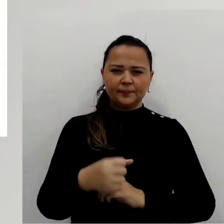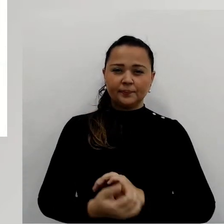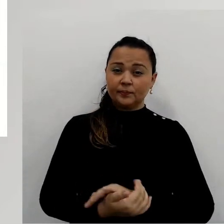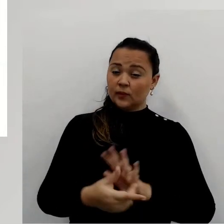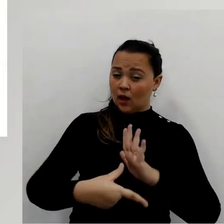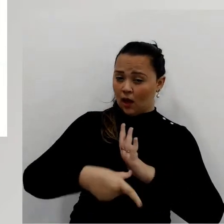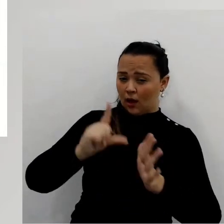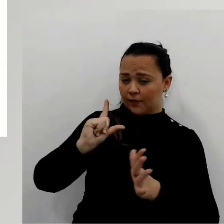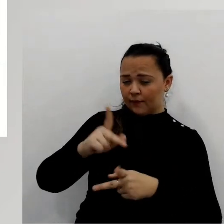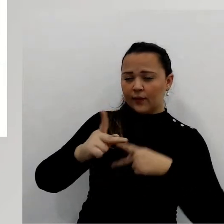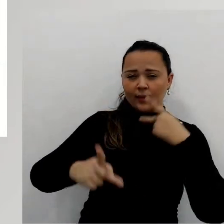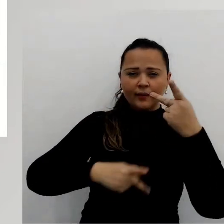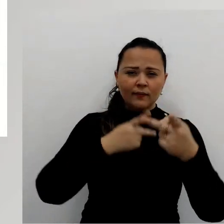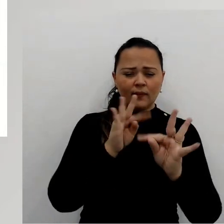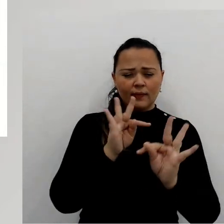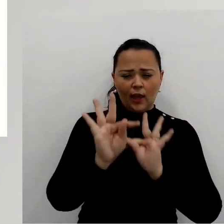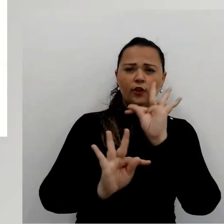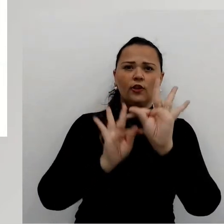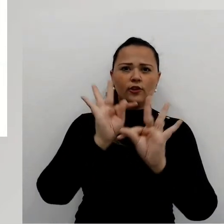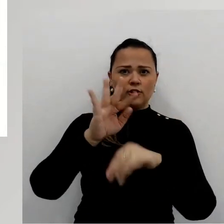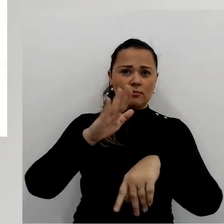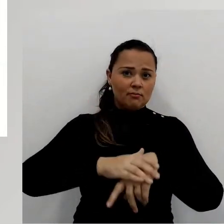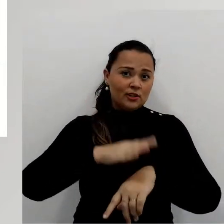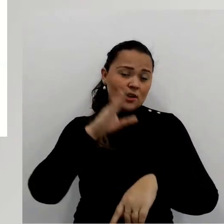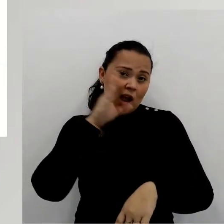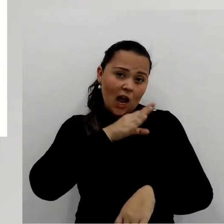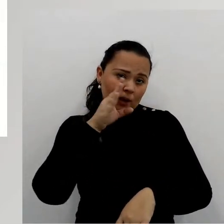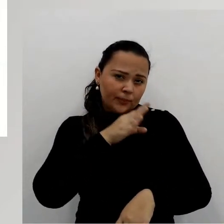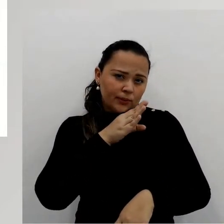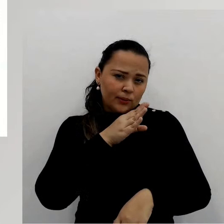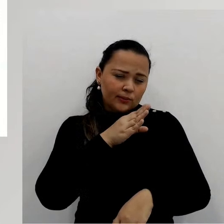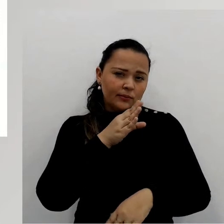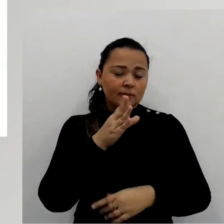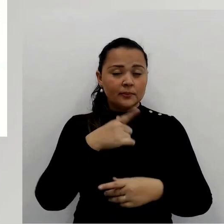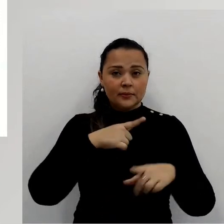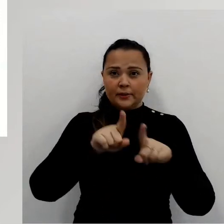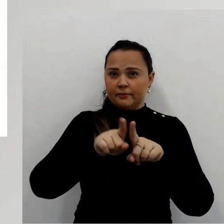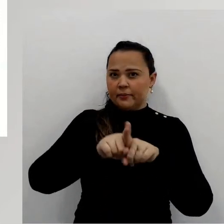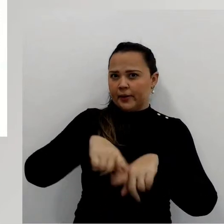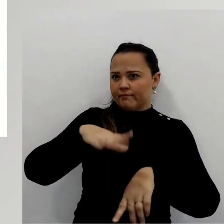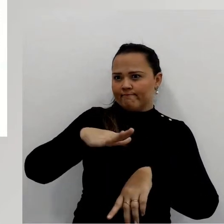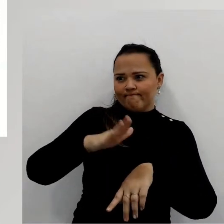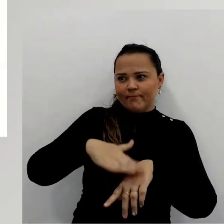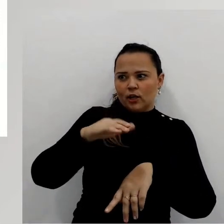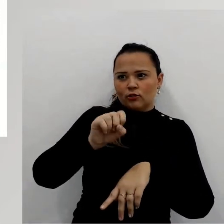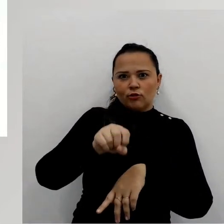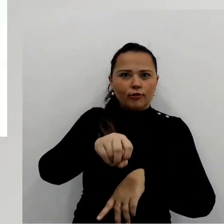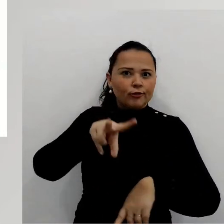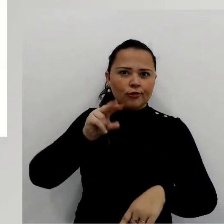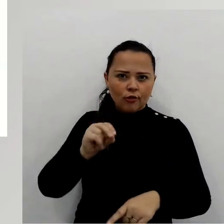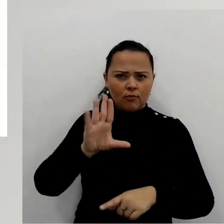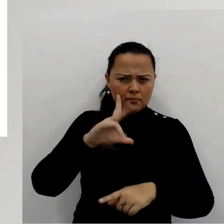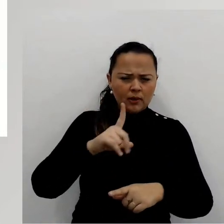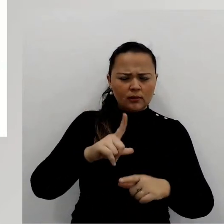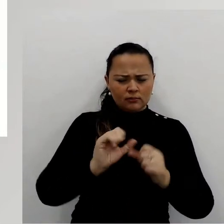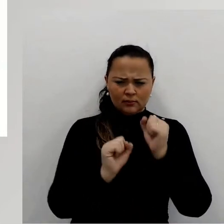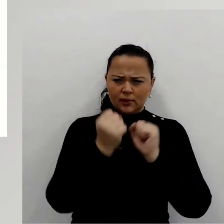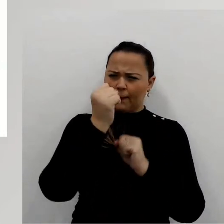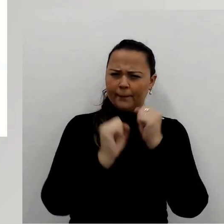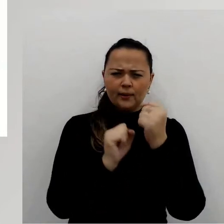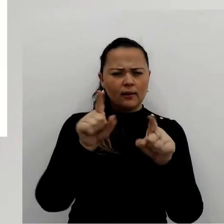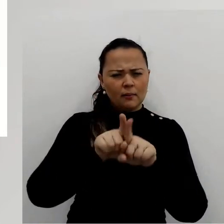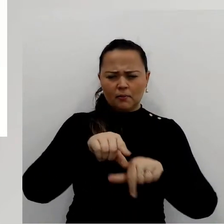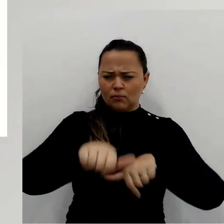getting faster and newer, but the markets are changing. How people buy things, how people look at print